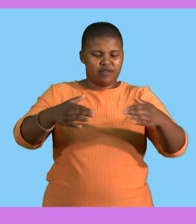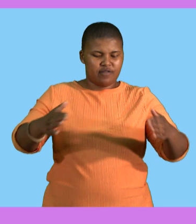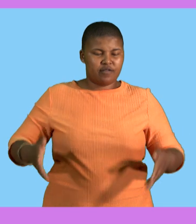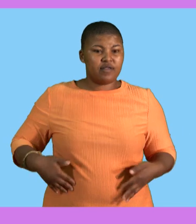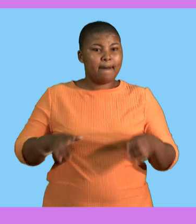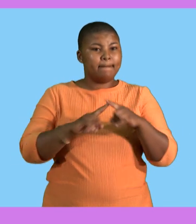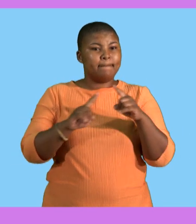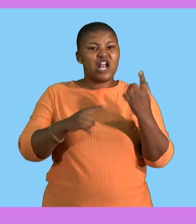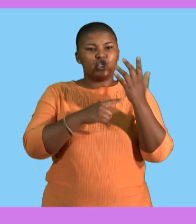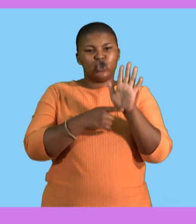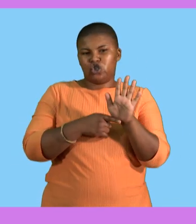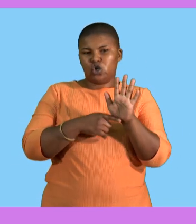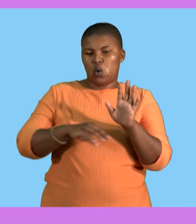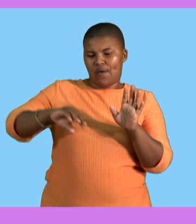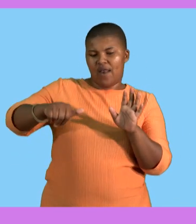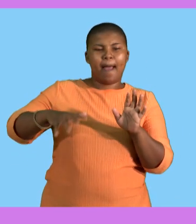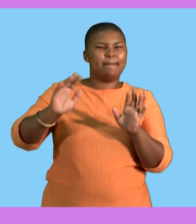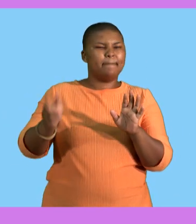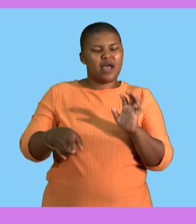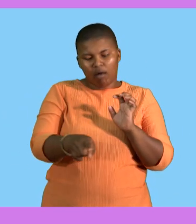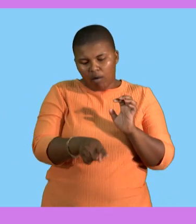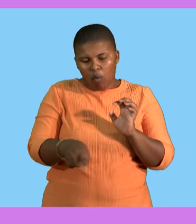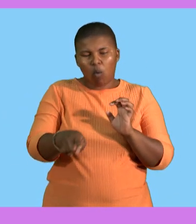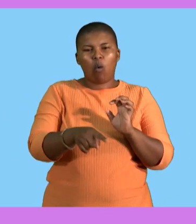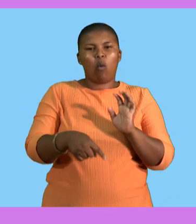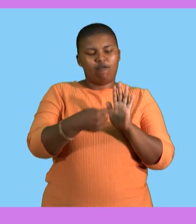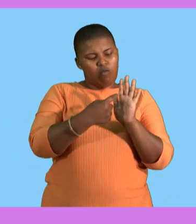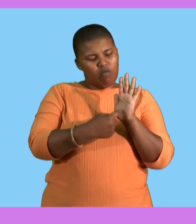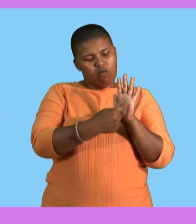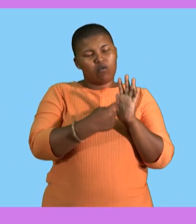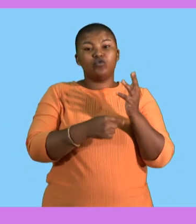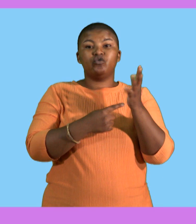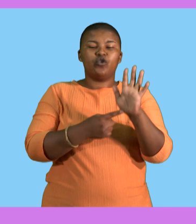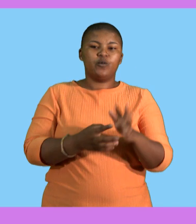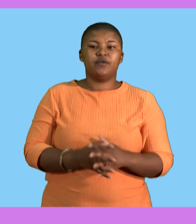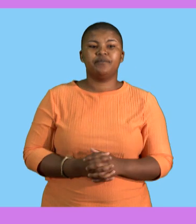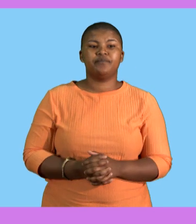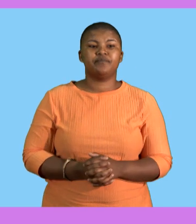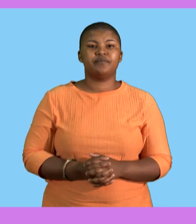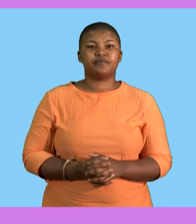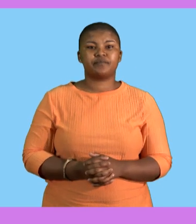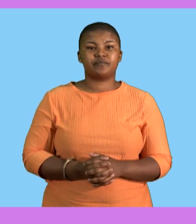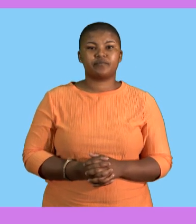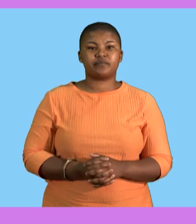doesn't show the bath, just an oval in the middle of a rectangle.